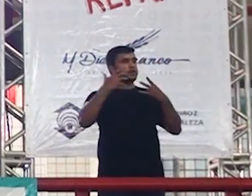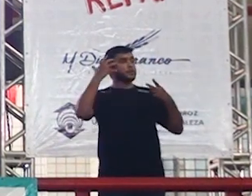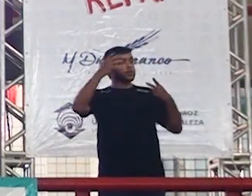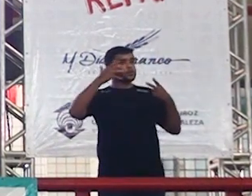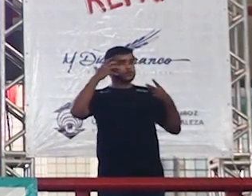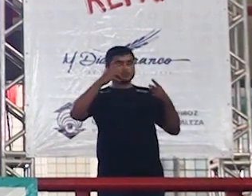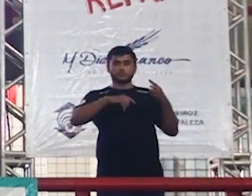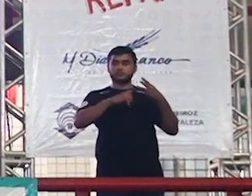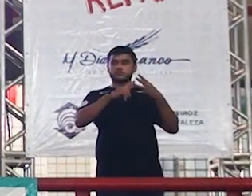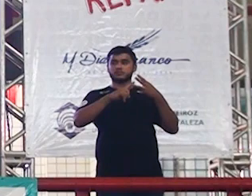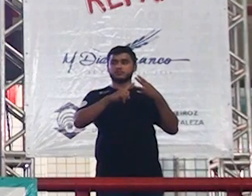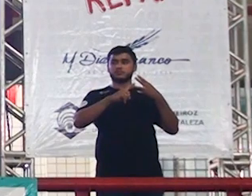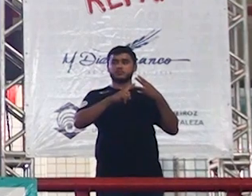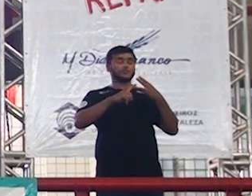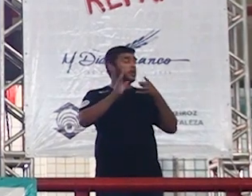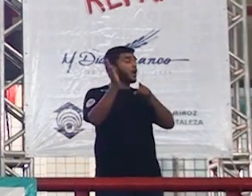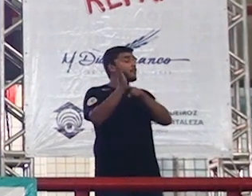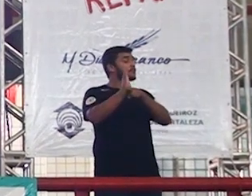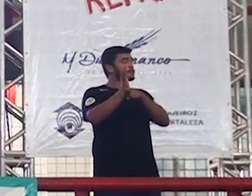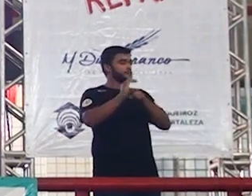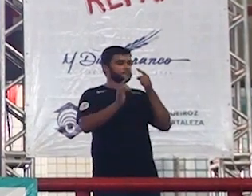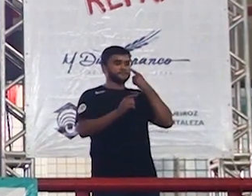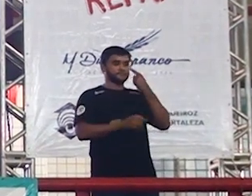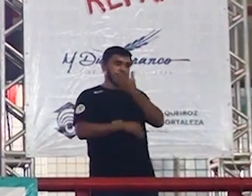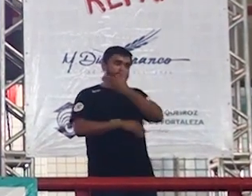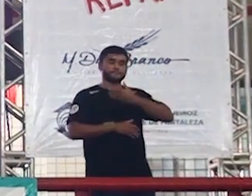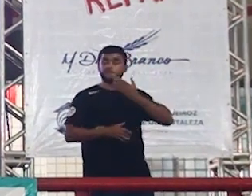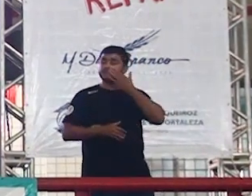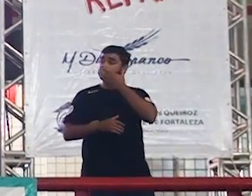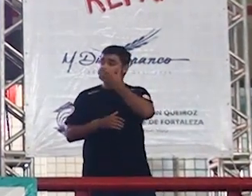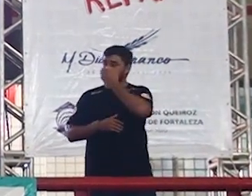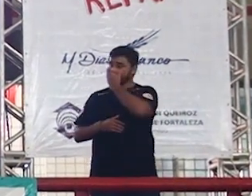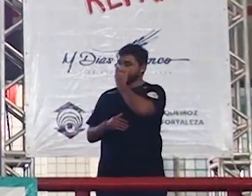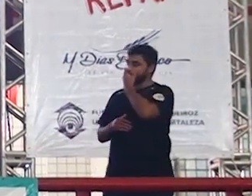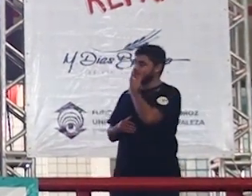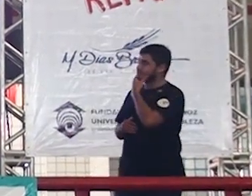música. Vídeo 2, por favor.